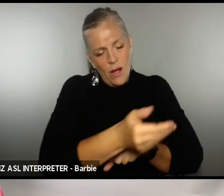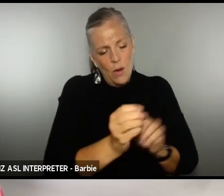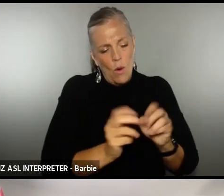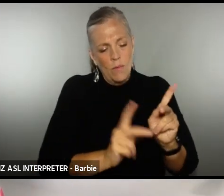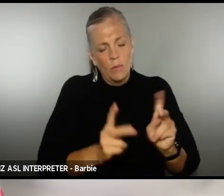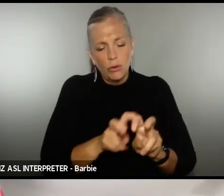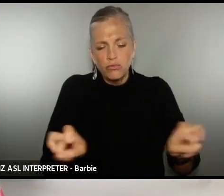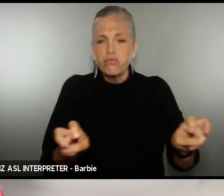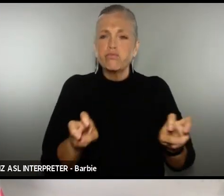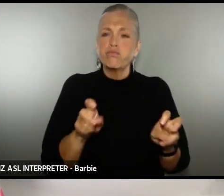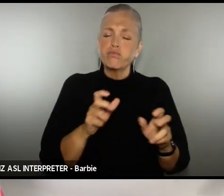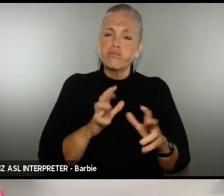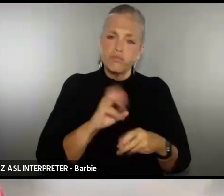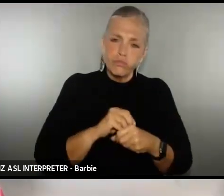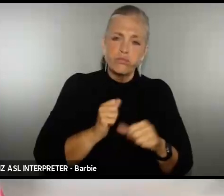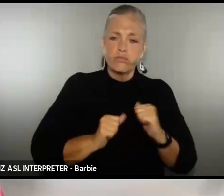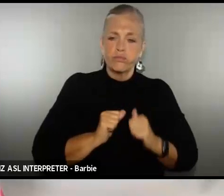table.